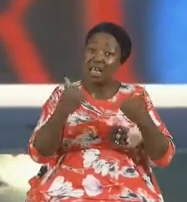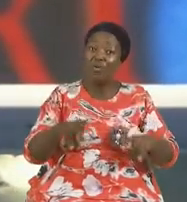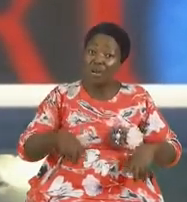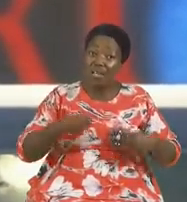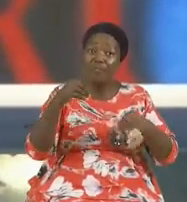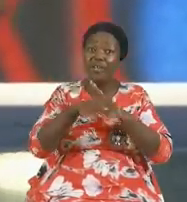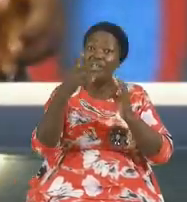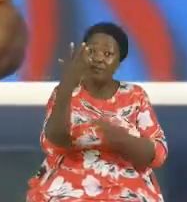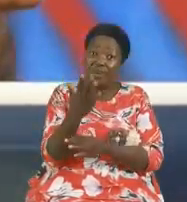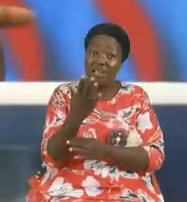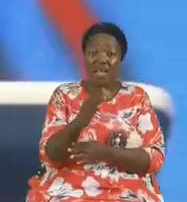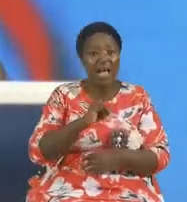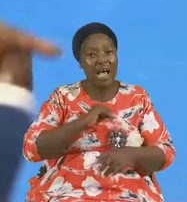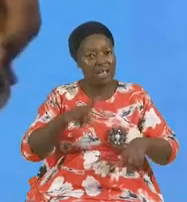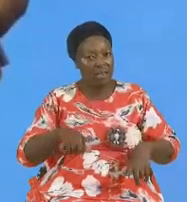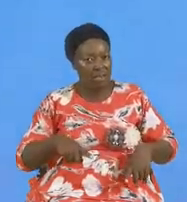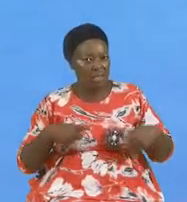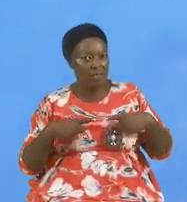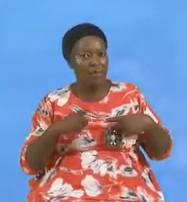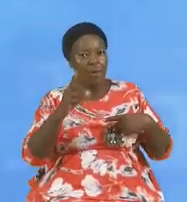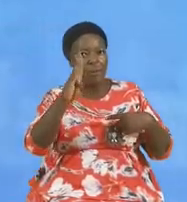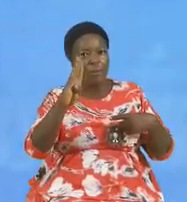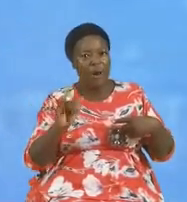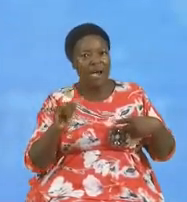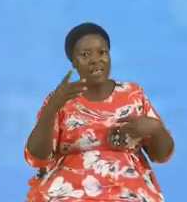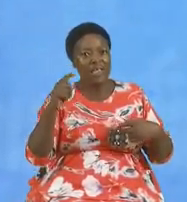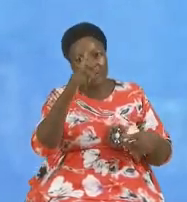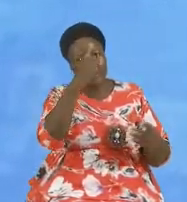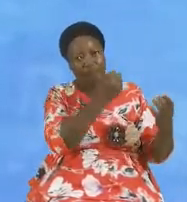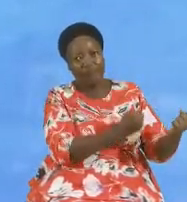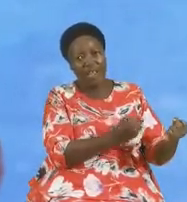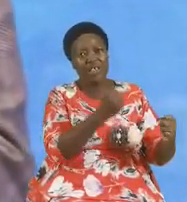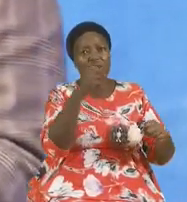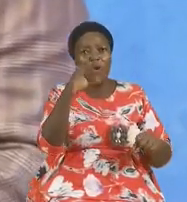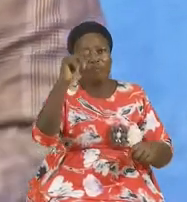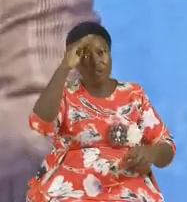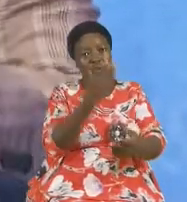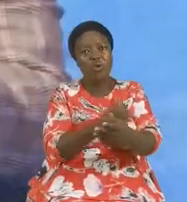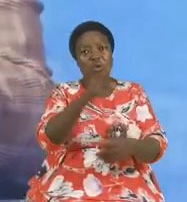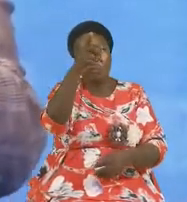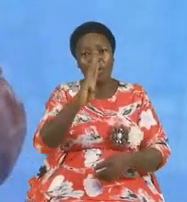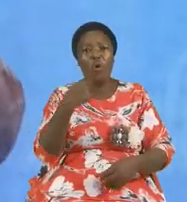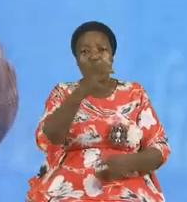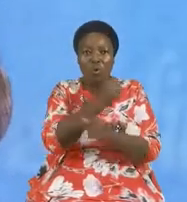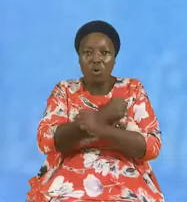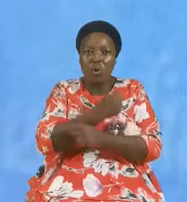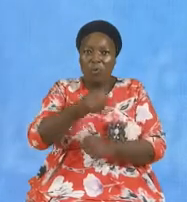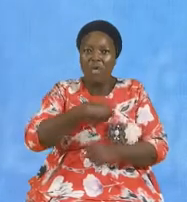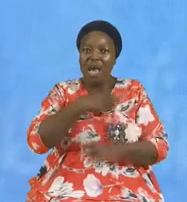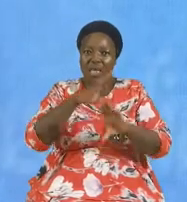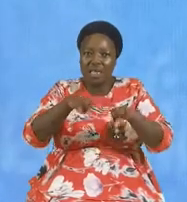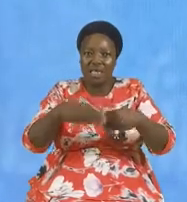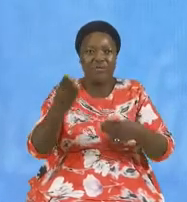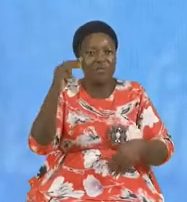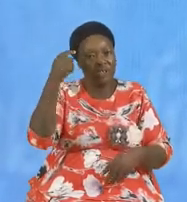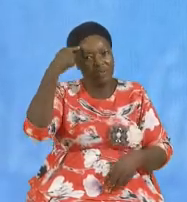me. And the life which I now live in the flesh, I live by the faith of